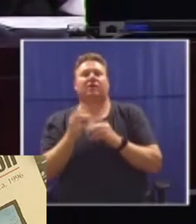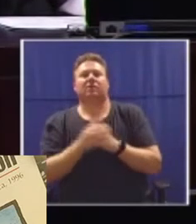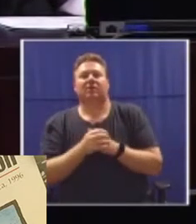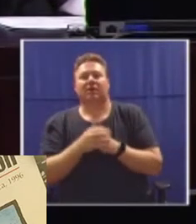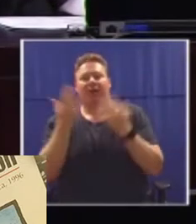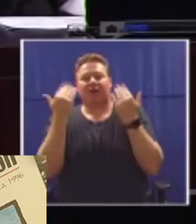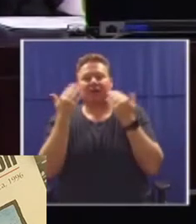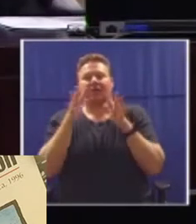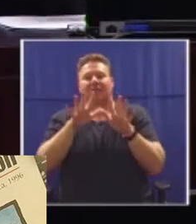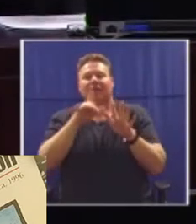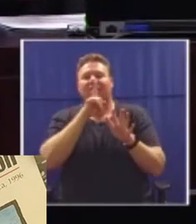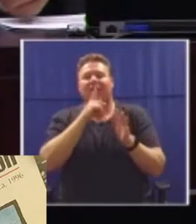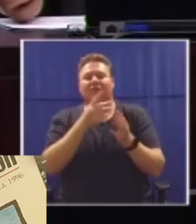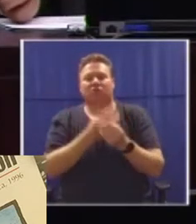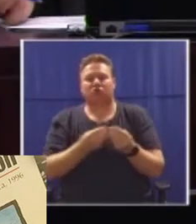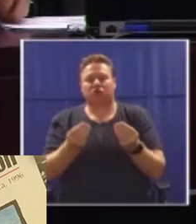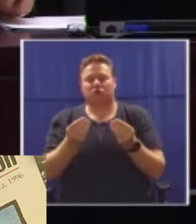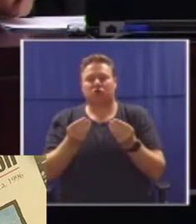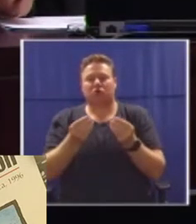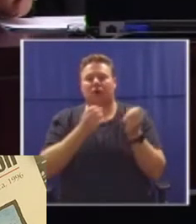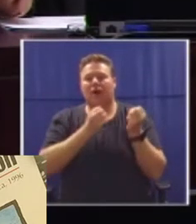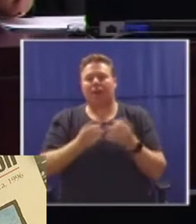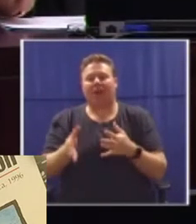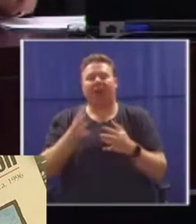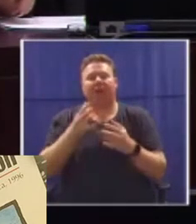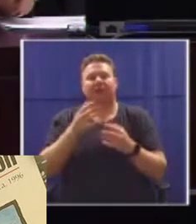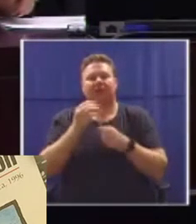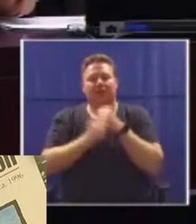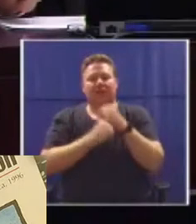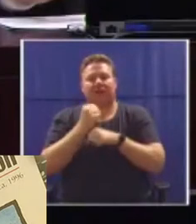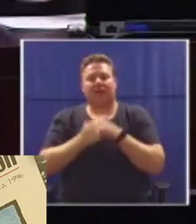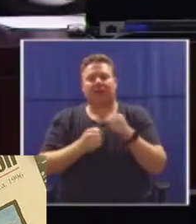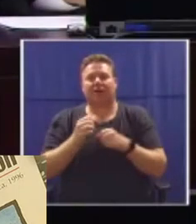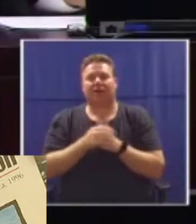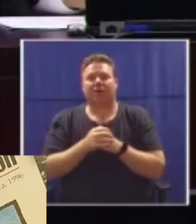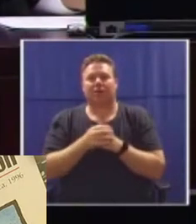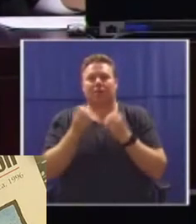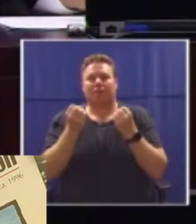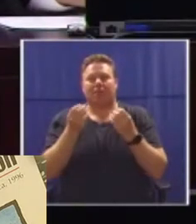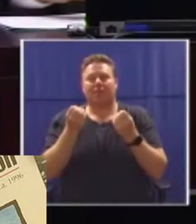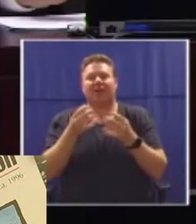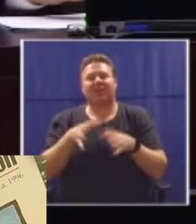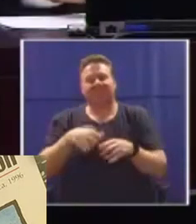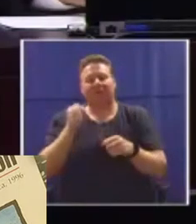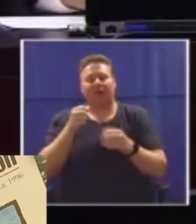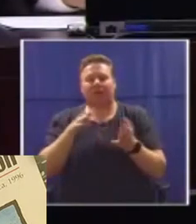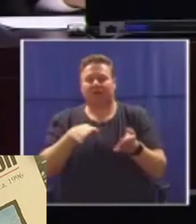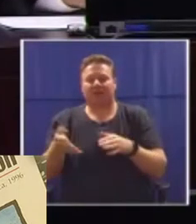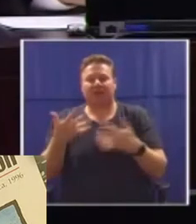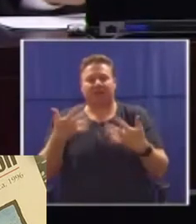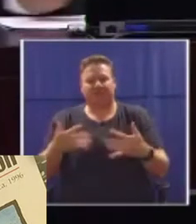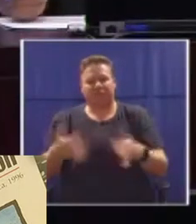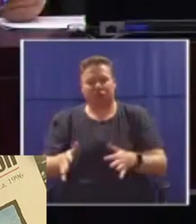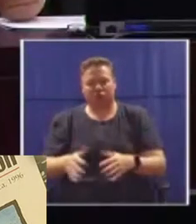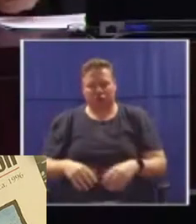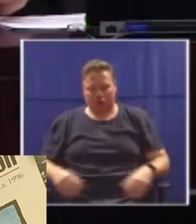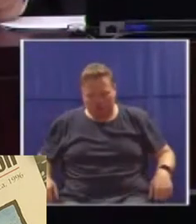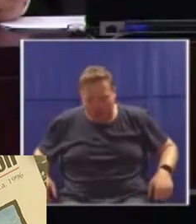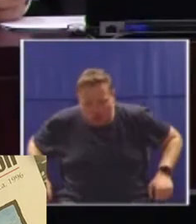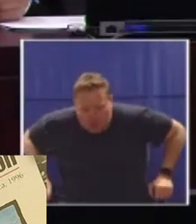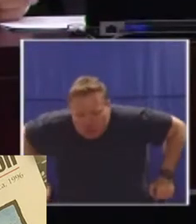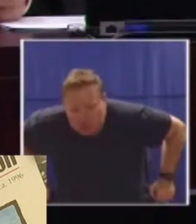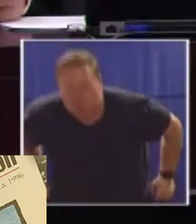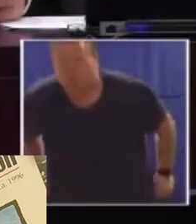estimated that 10,000 children are abandoned annually, most of them found already dead. Die vroue van Suid-Afrika